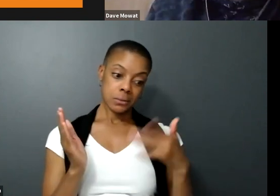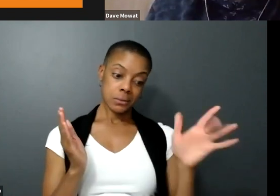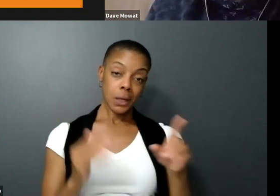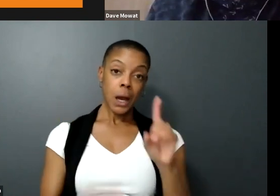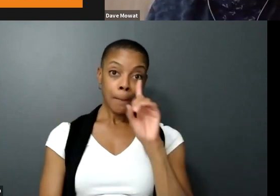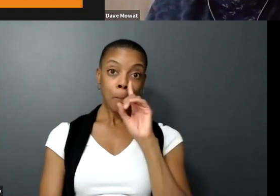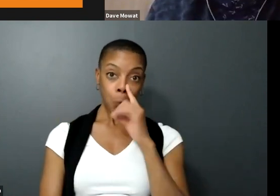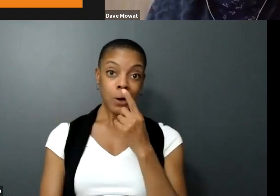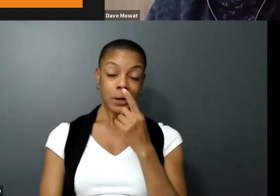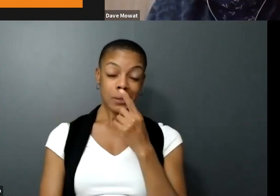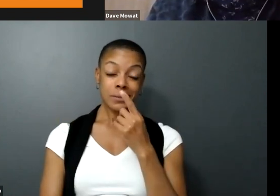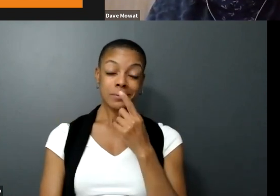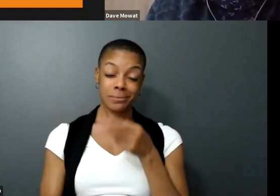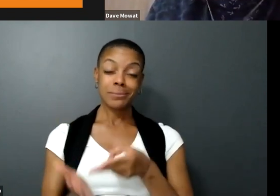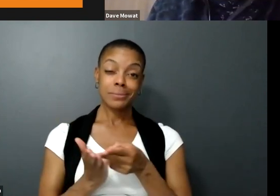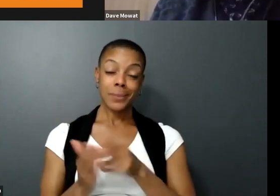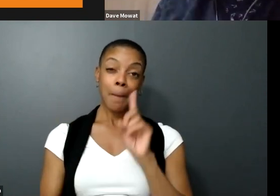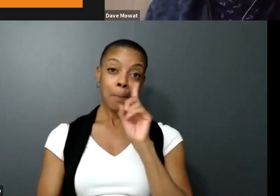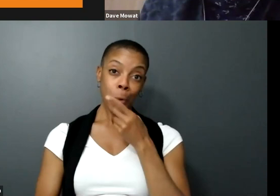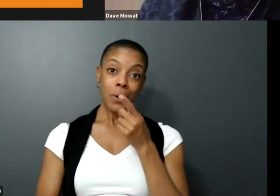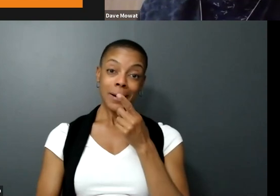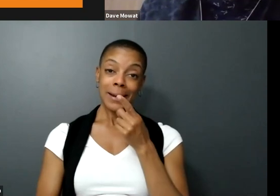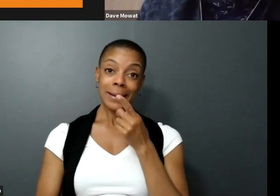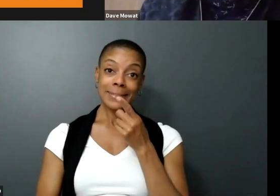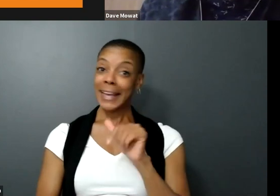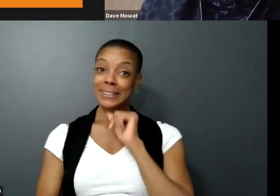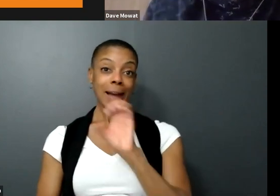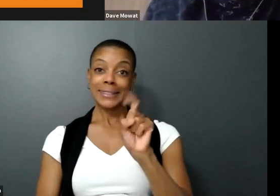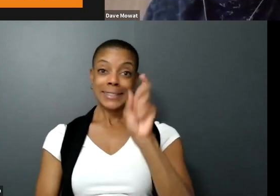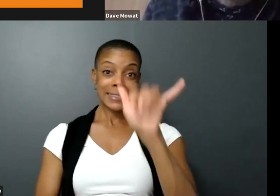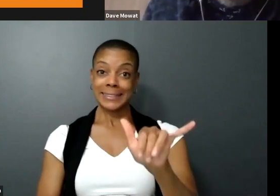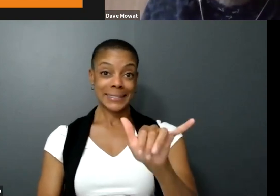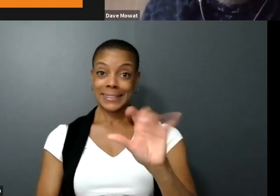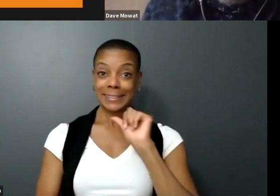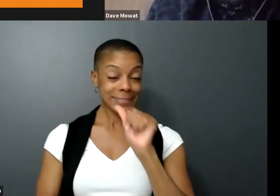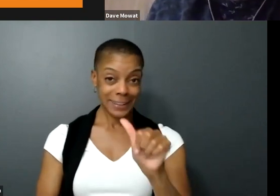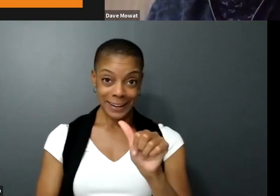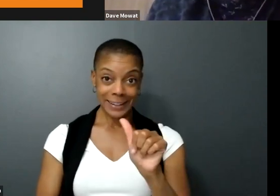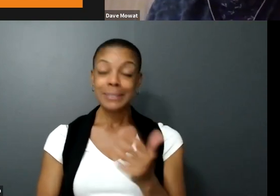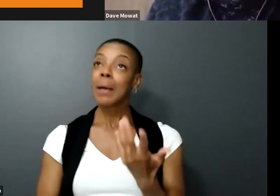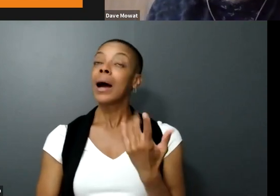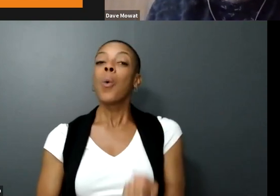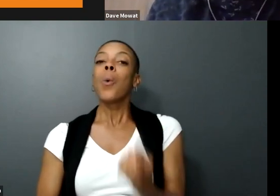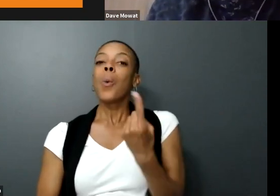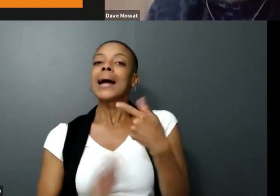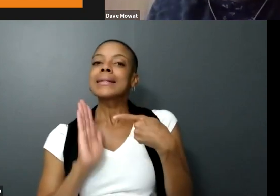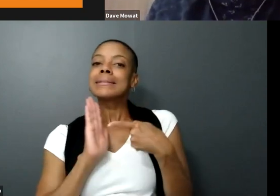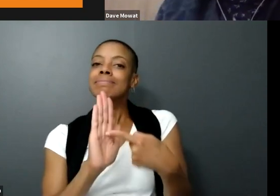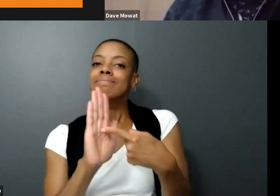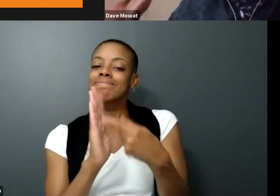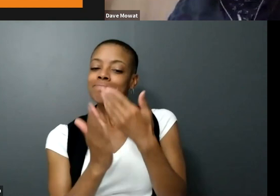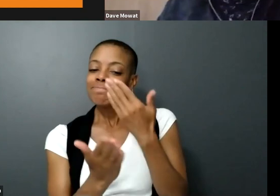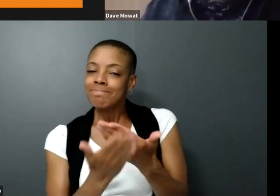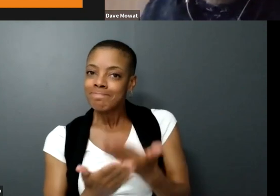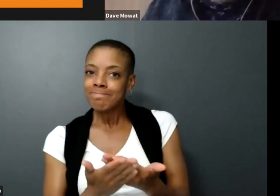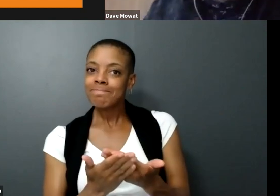Pretty boring. It's not sexy, but it's just one example of resilience. And it's one